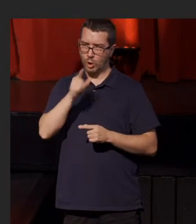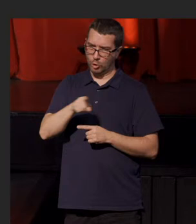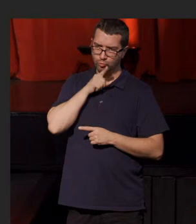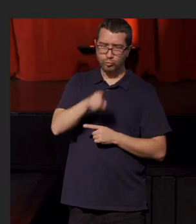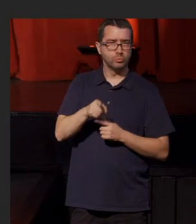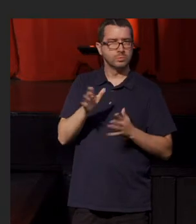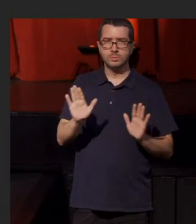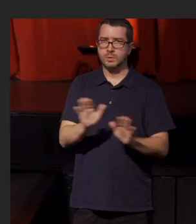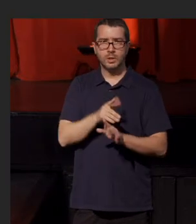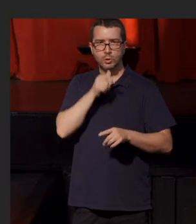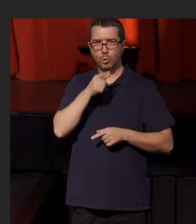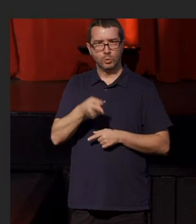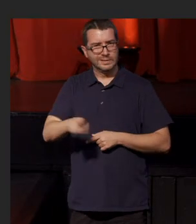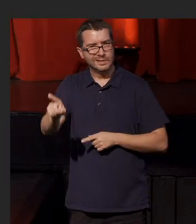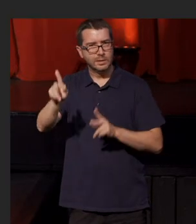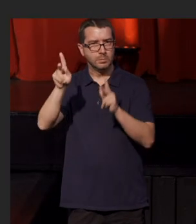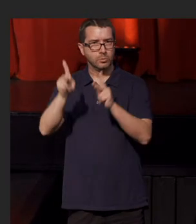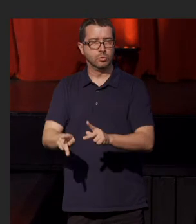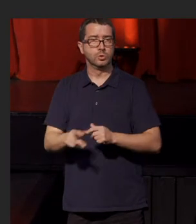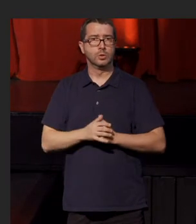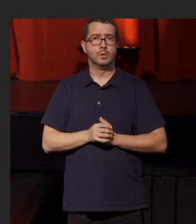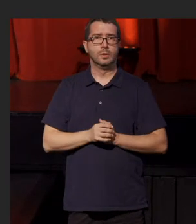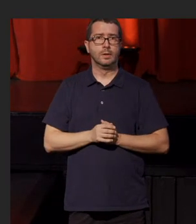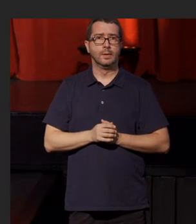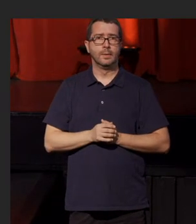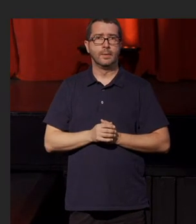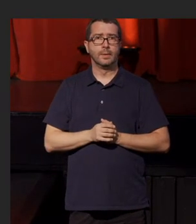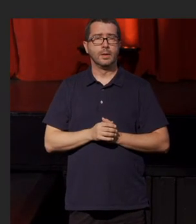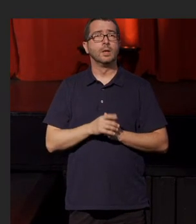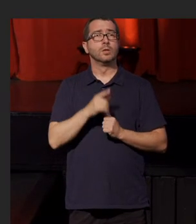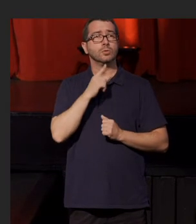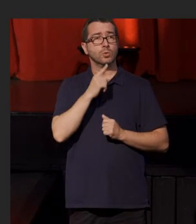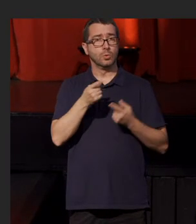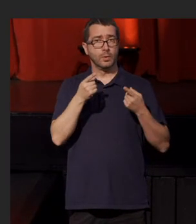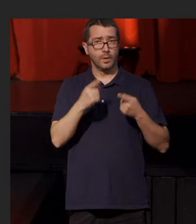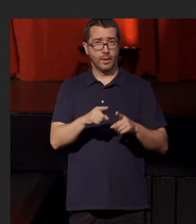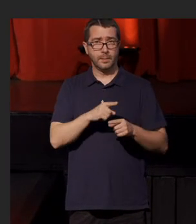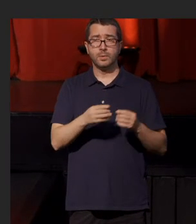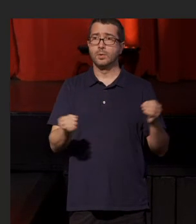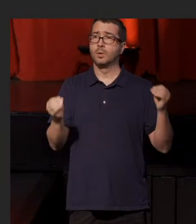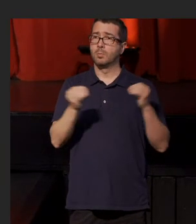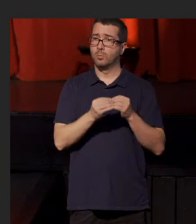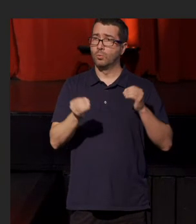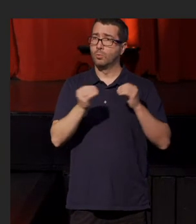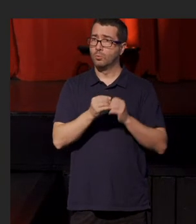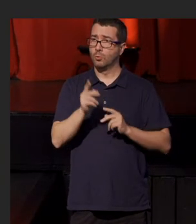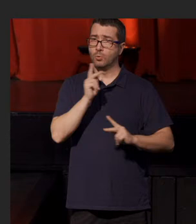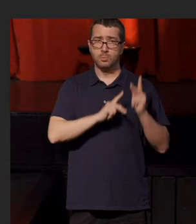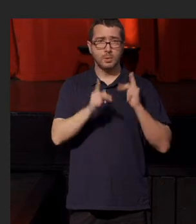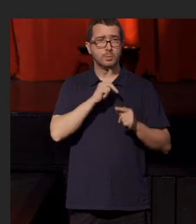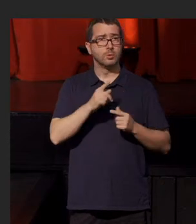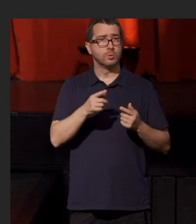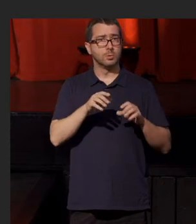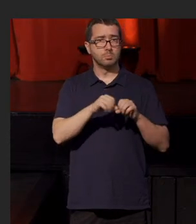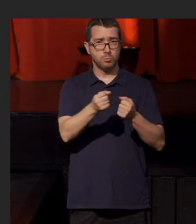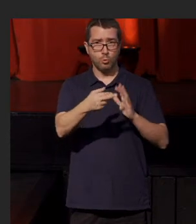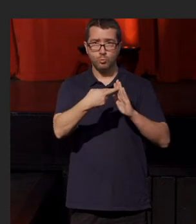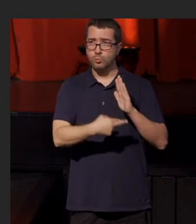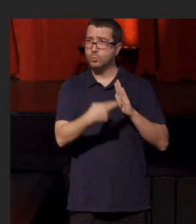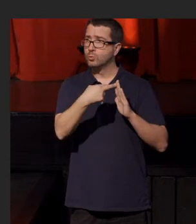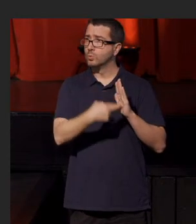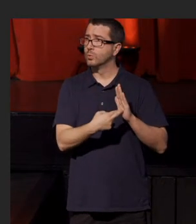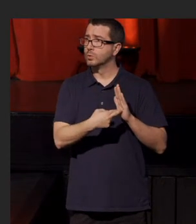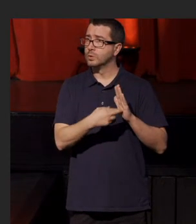integrity of the person. What we're seeing after the Gingrich turnover was an increased number of times in which someone broke the rules. And the House